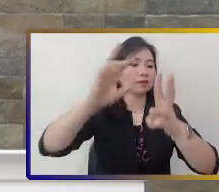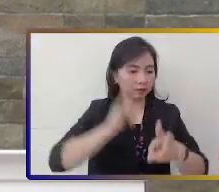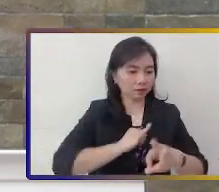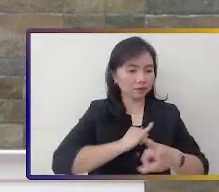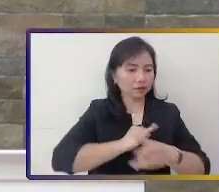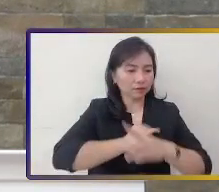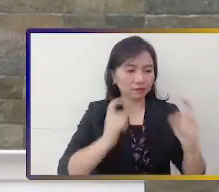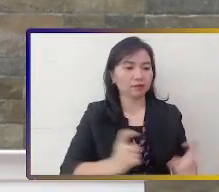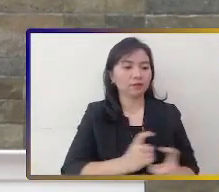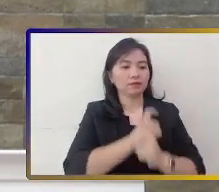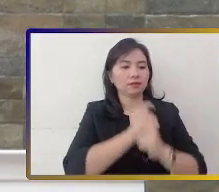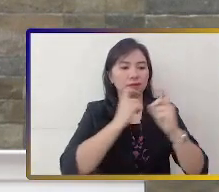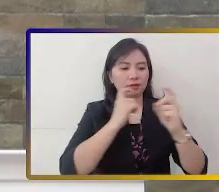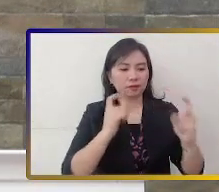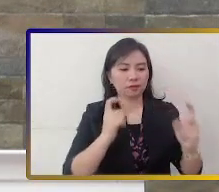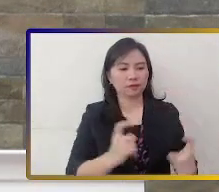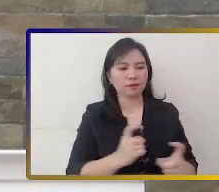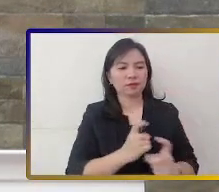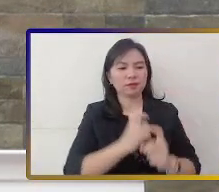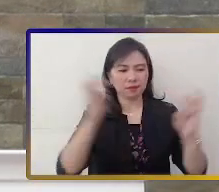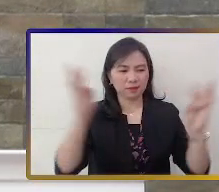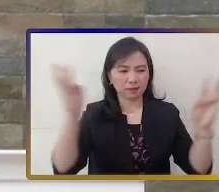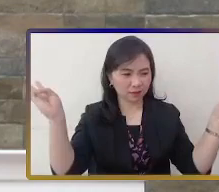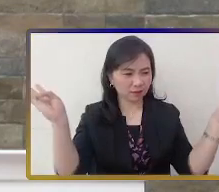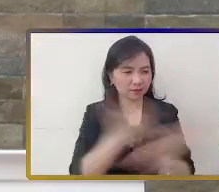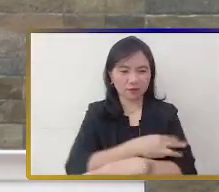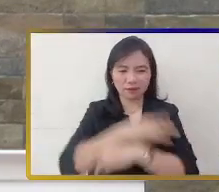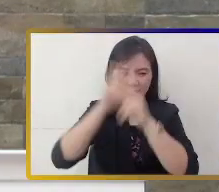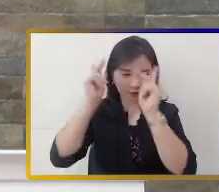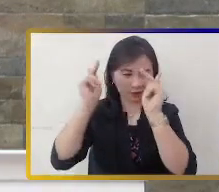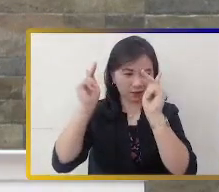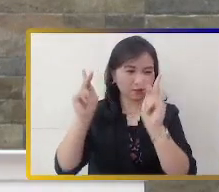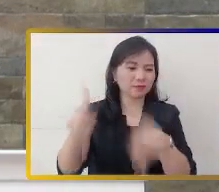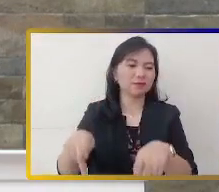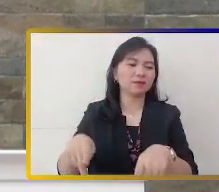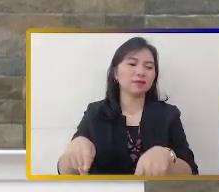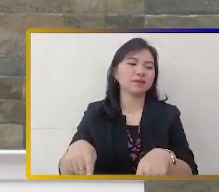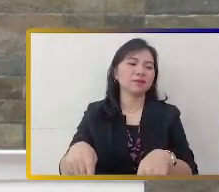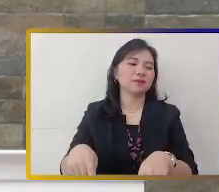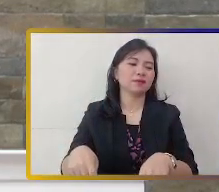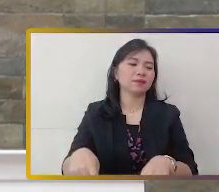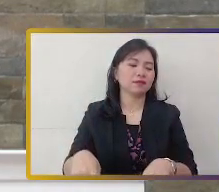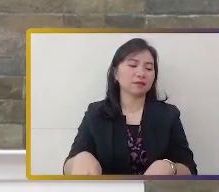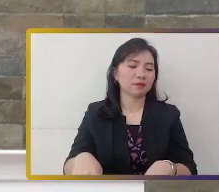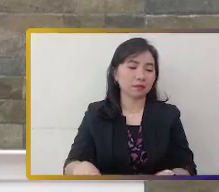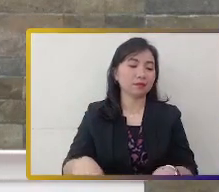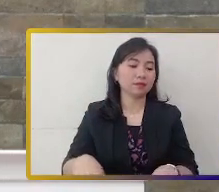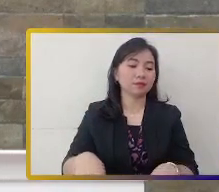was wretched and vile as could be,